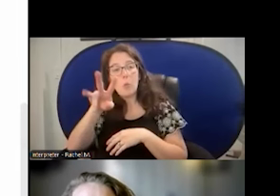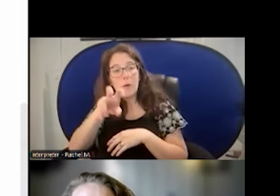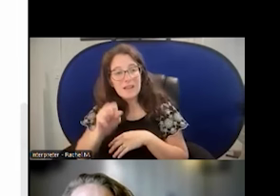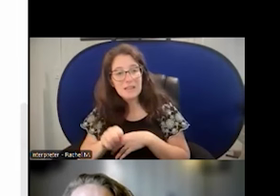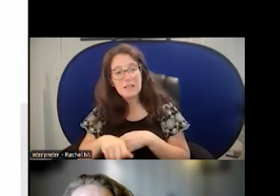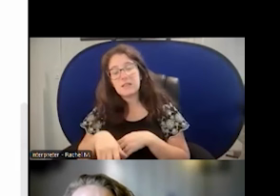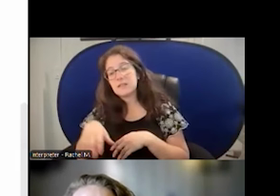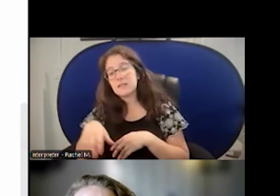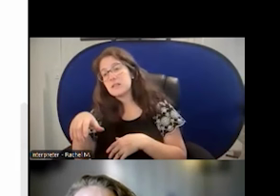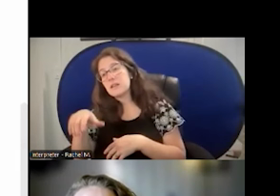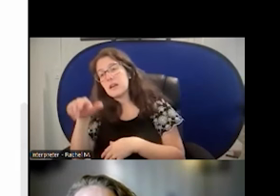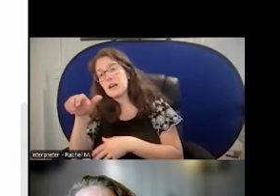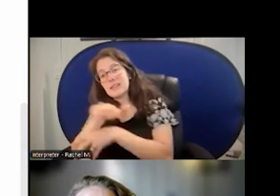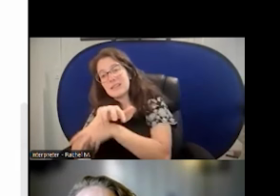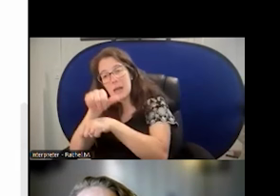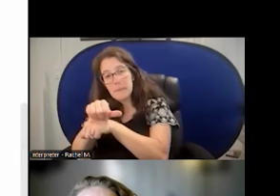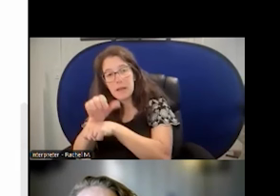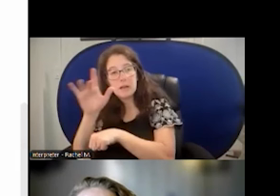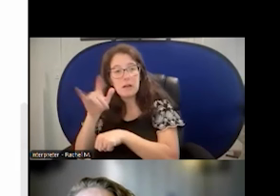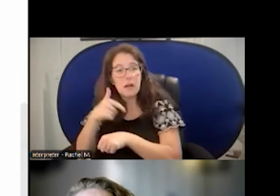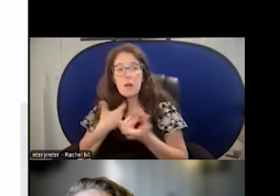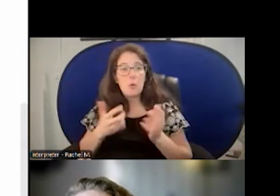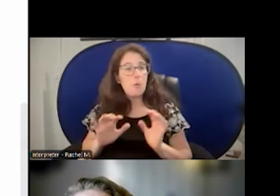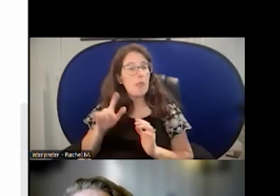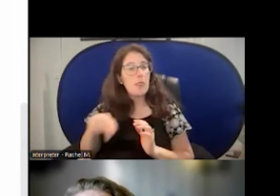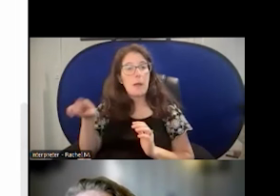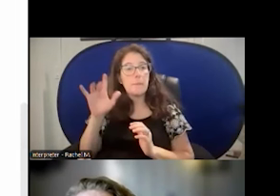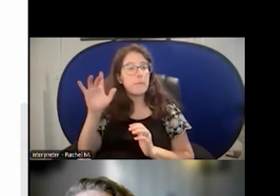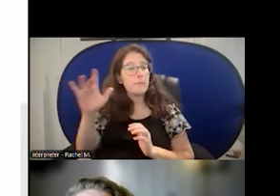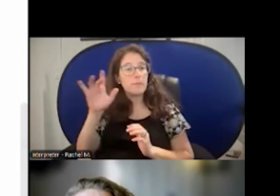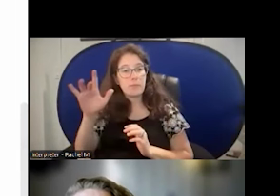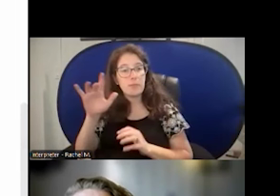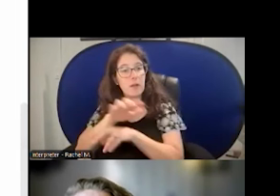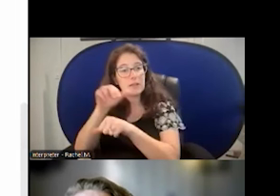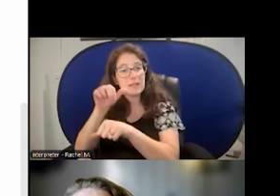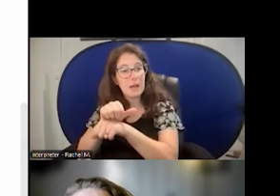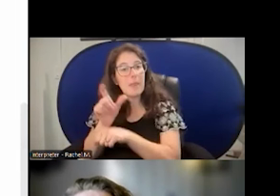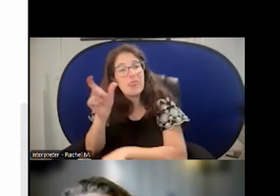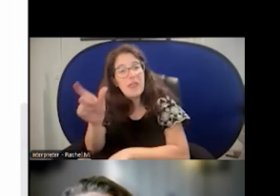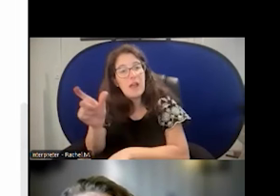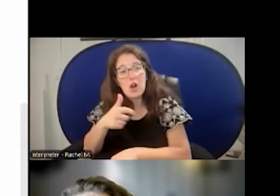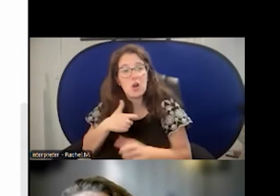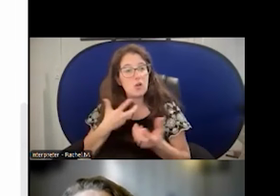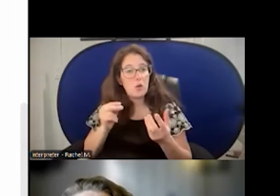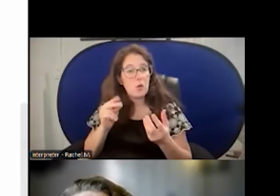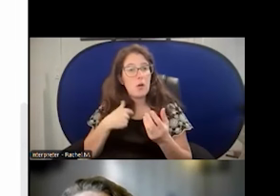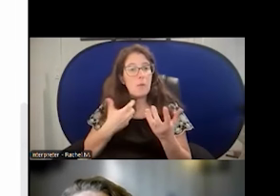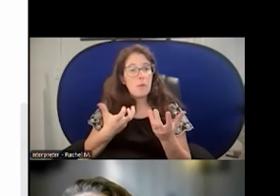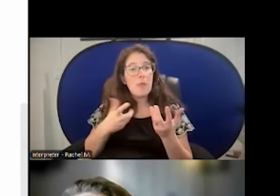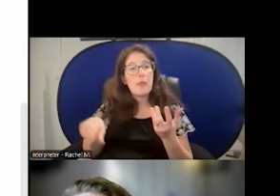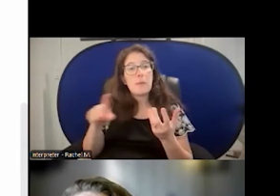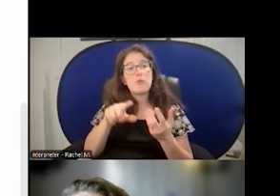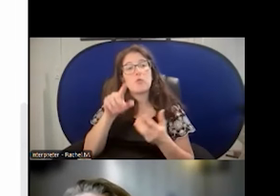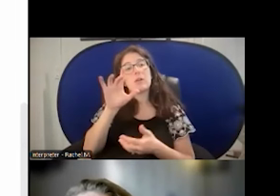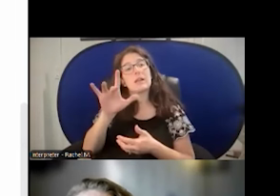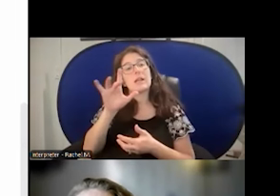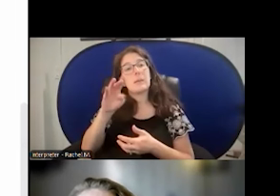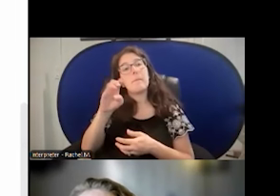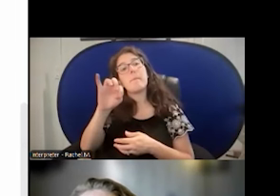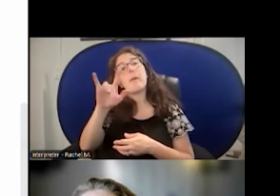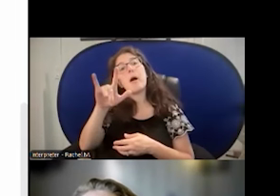into the assignments tab to locate the assignment. I want them to go into the module where it is near the content, where they learned the